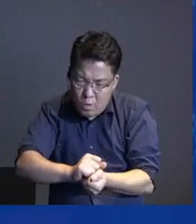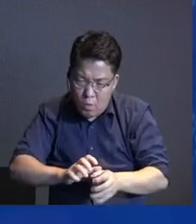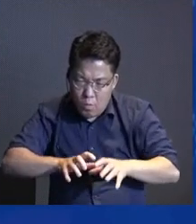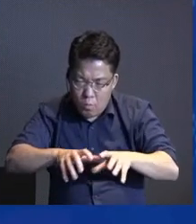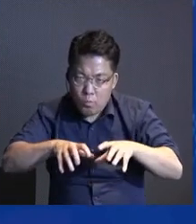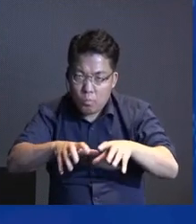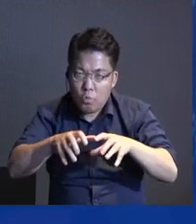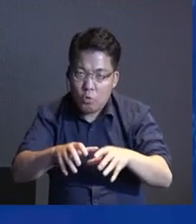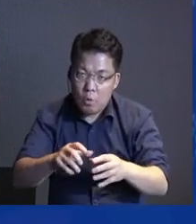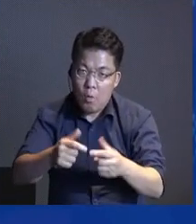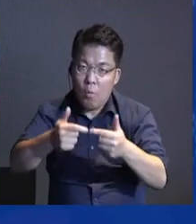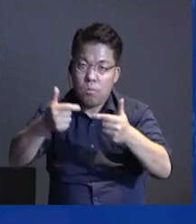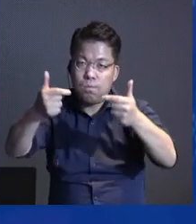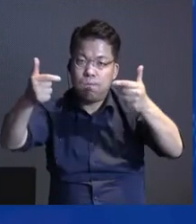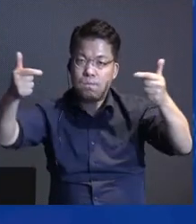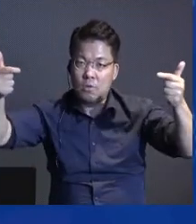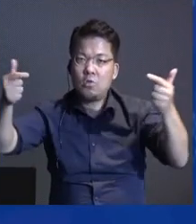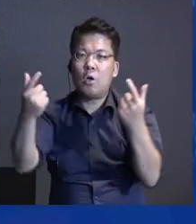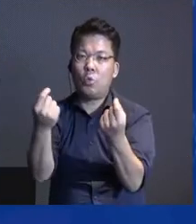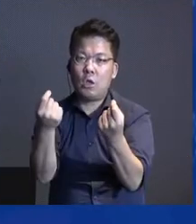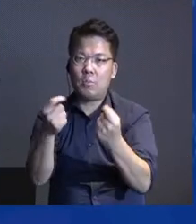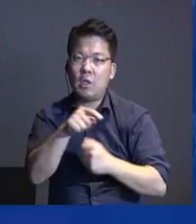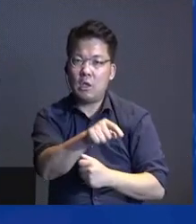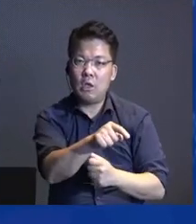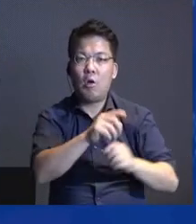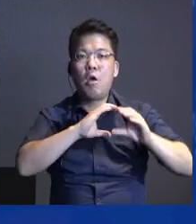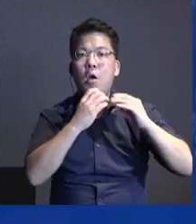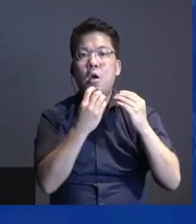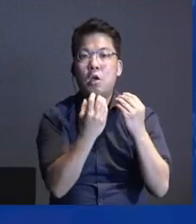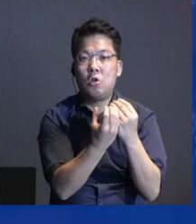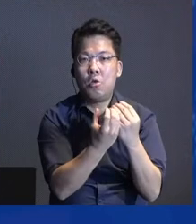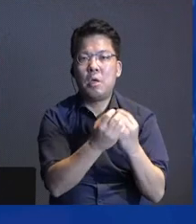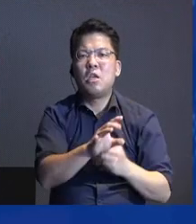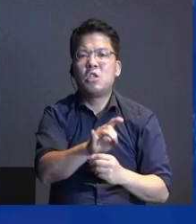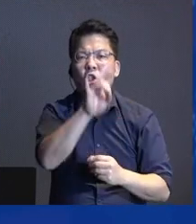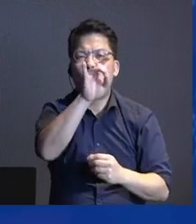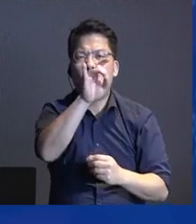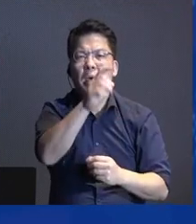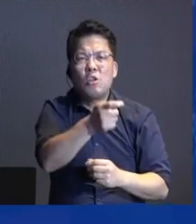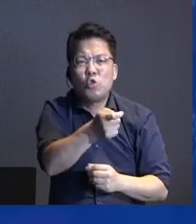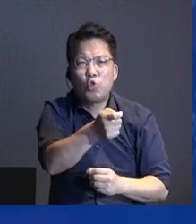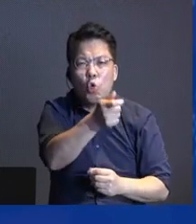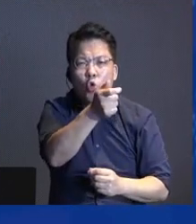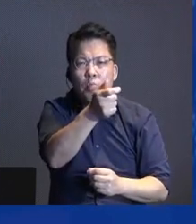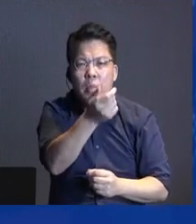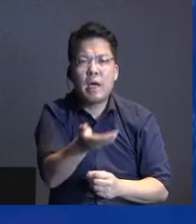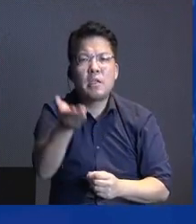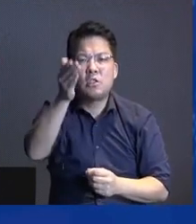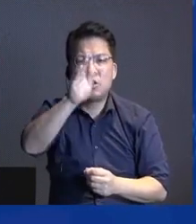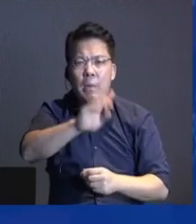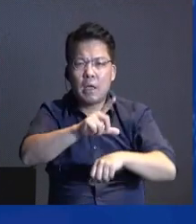And then kind of the step of also letting go of a group, and at best